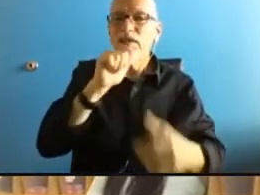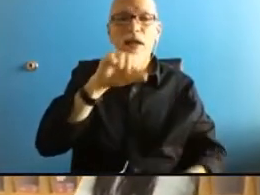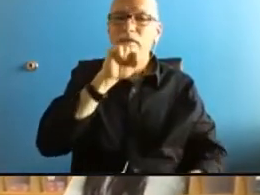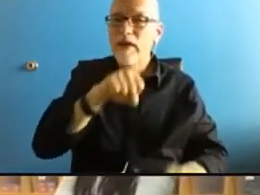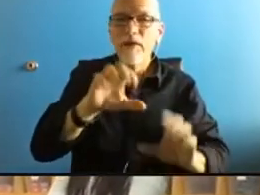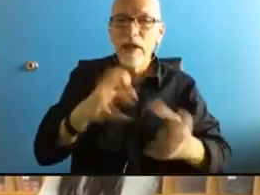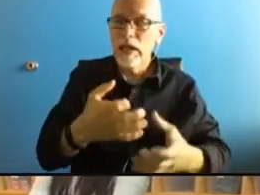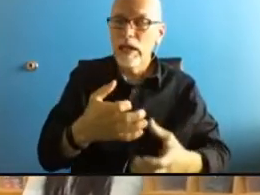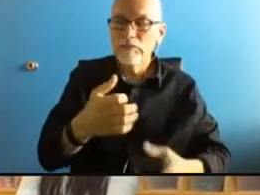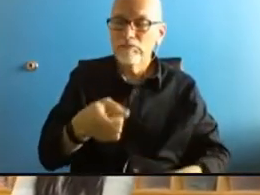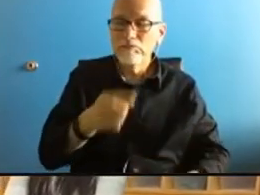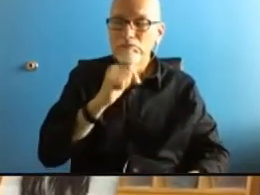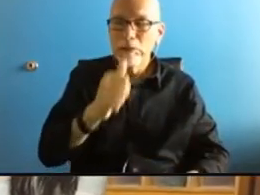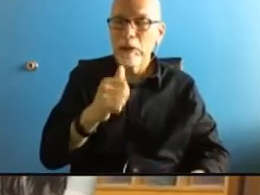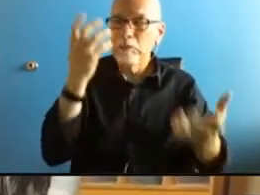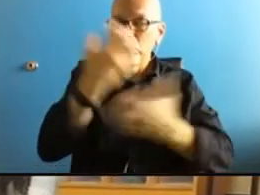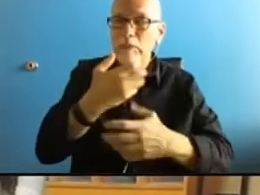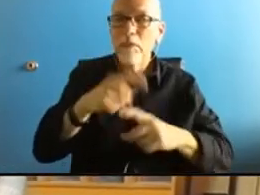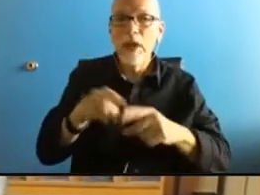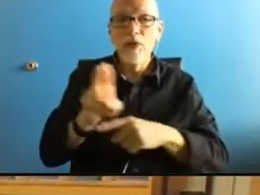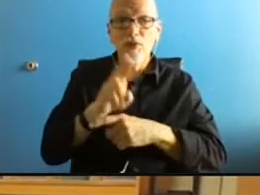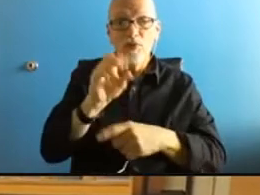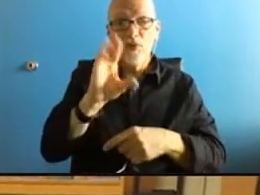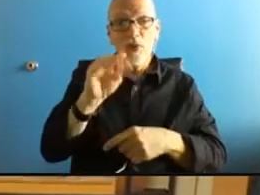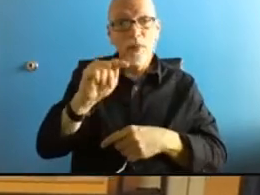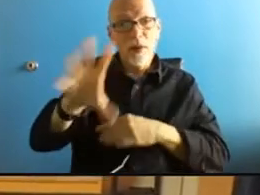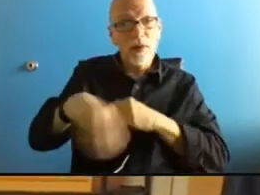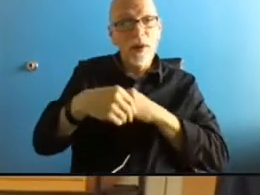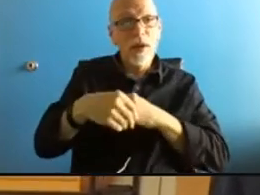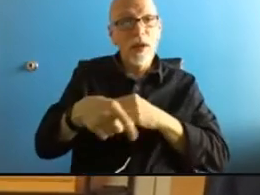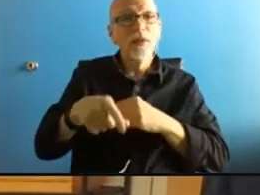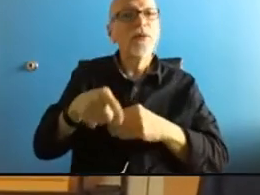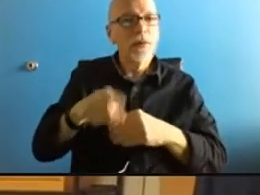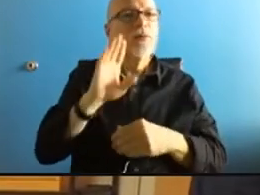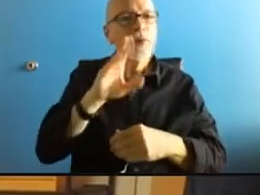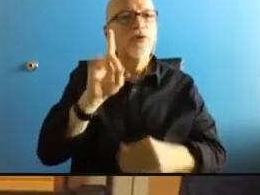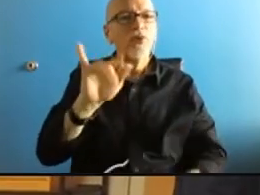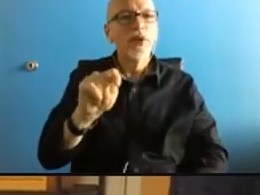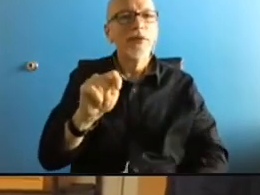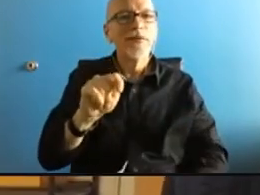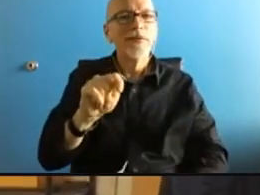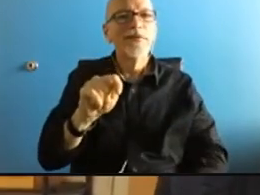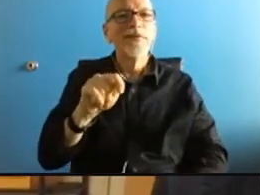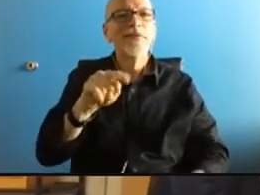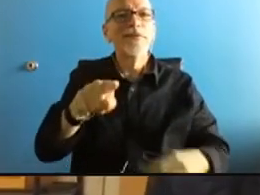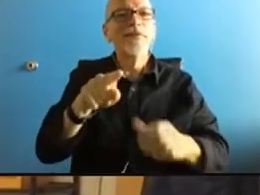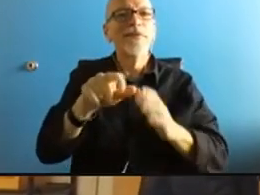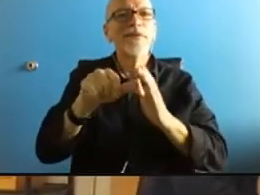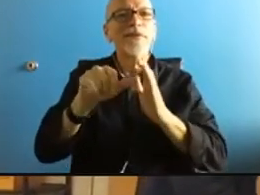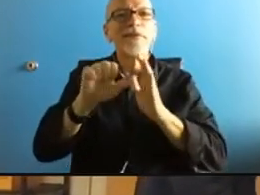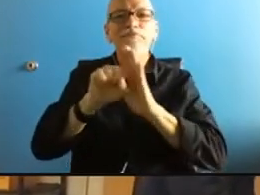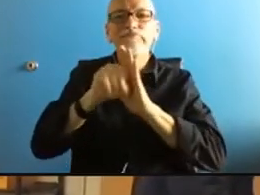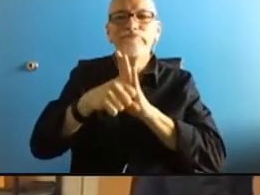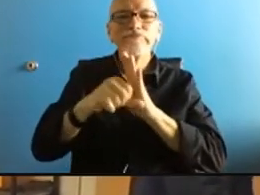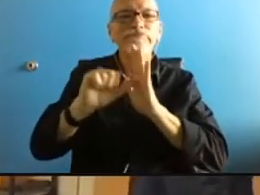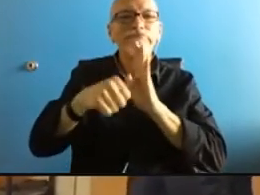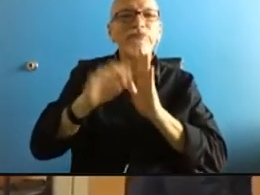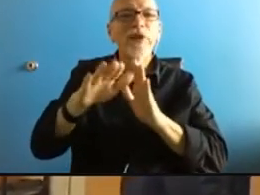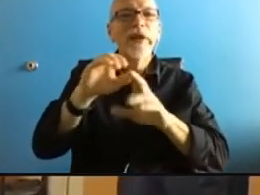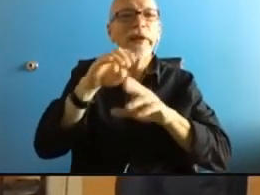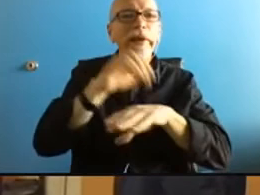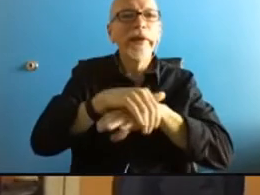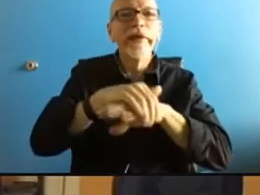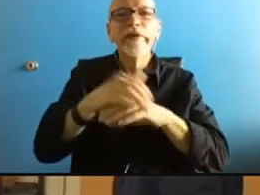when you're using these robots, they're doing it. You're reinforcing your English and your ASL skills and some